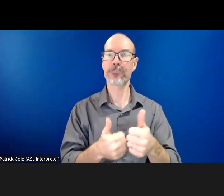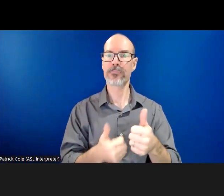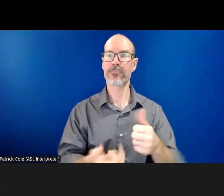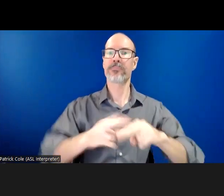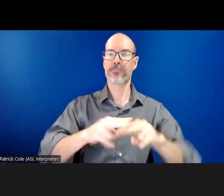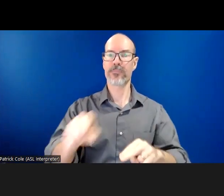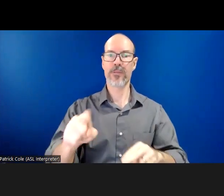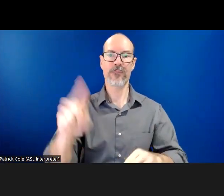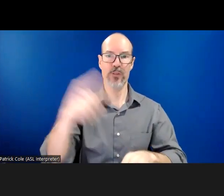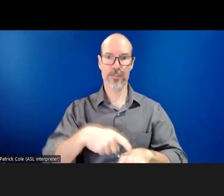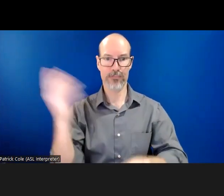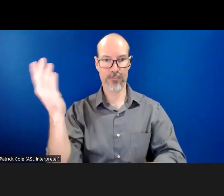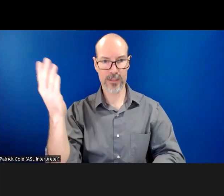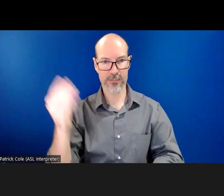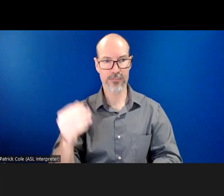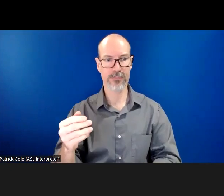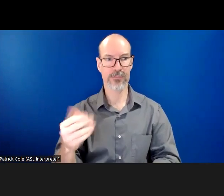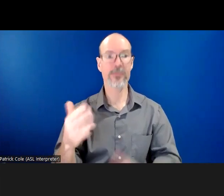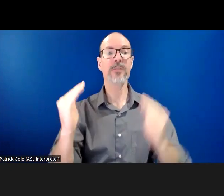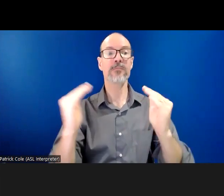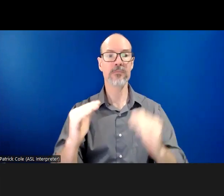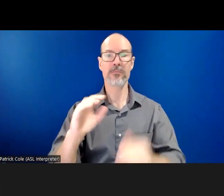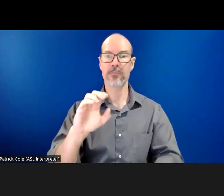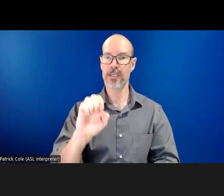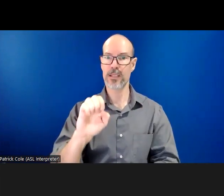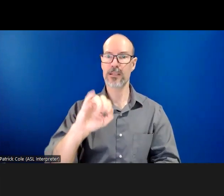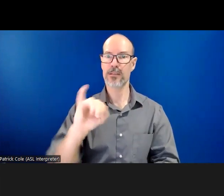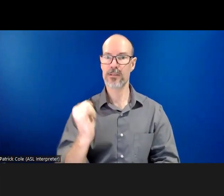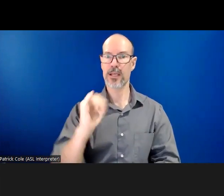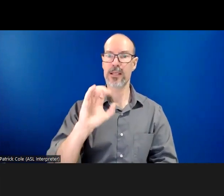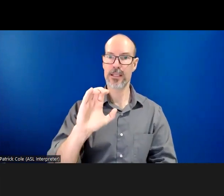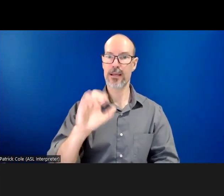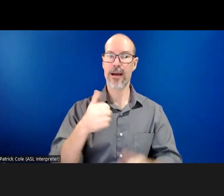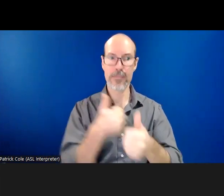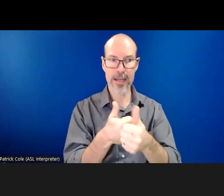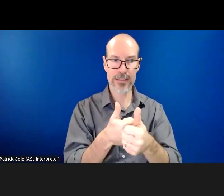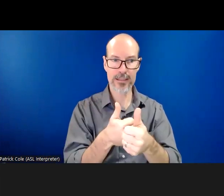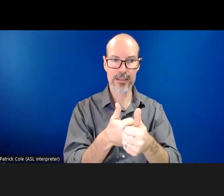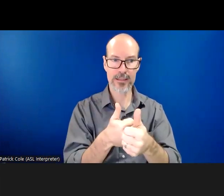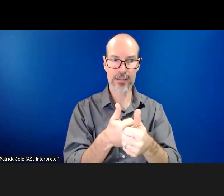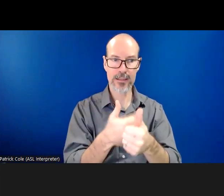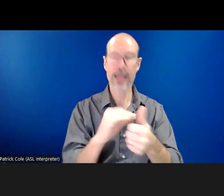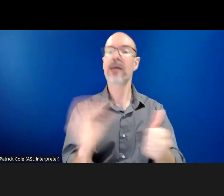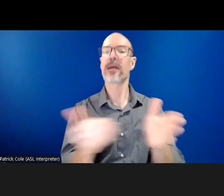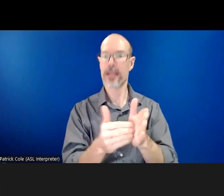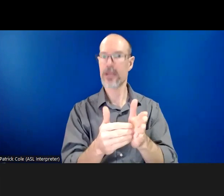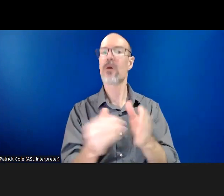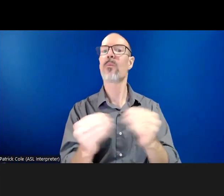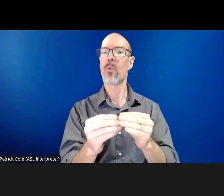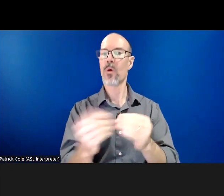Then we'll have EJC updates and a second portion of question and